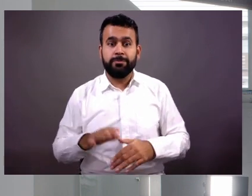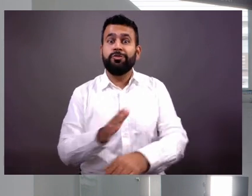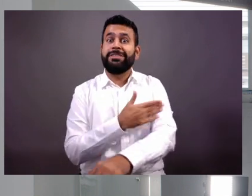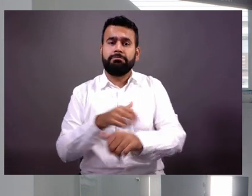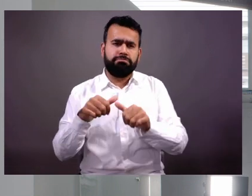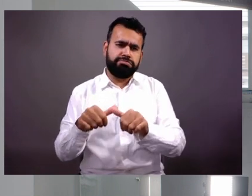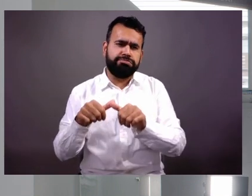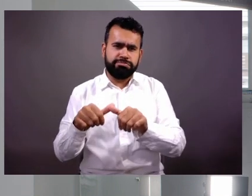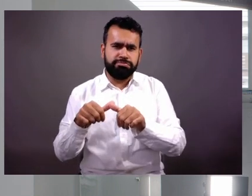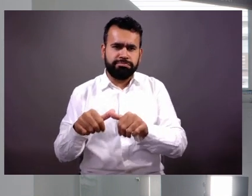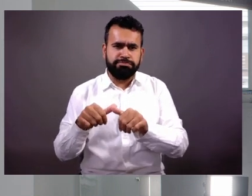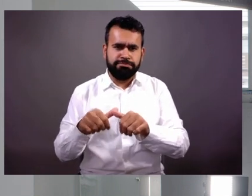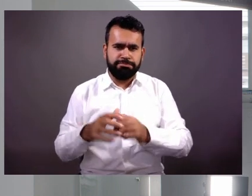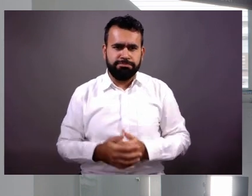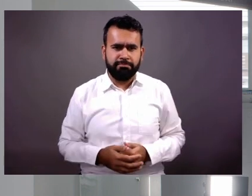Smaller.